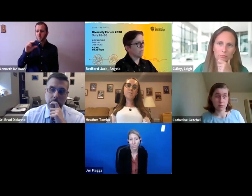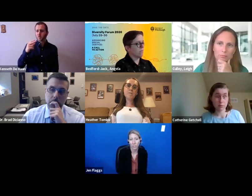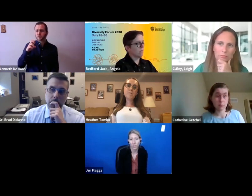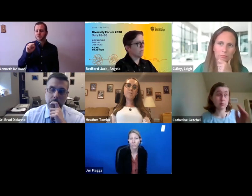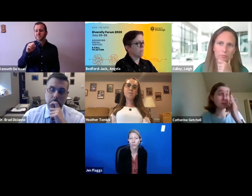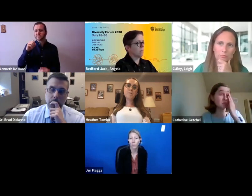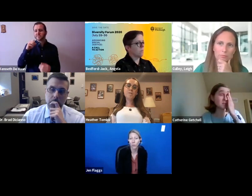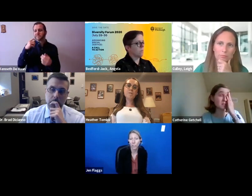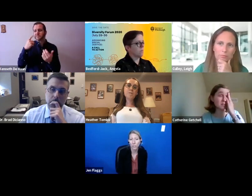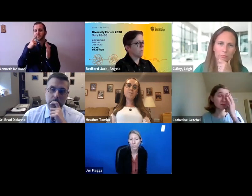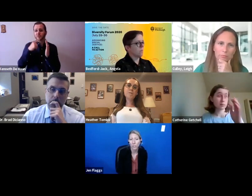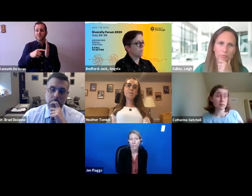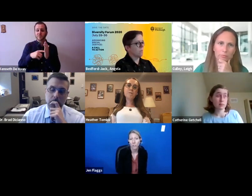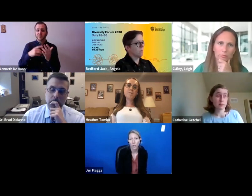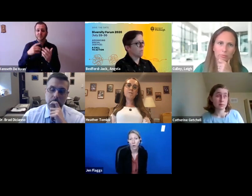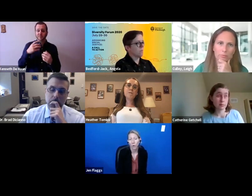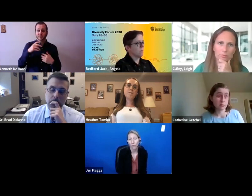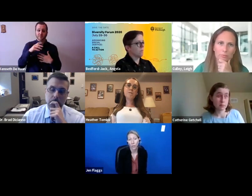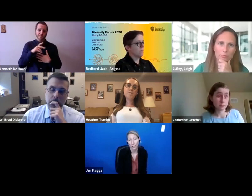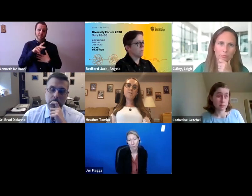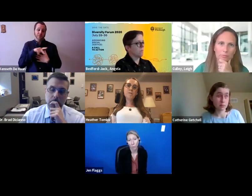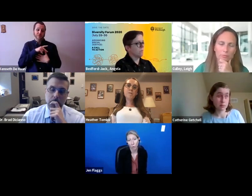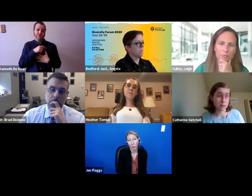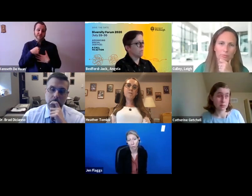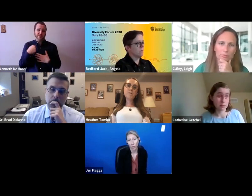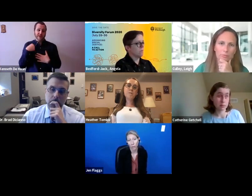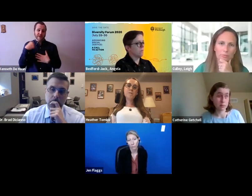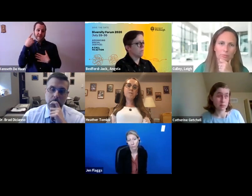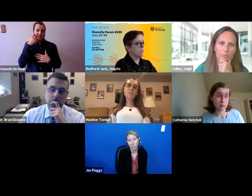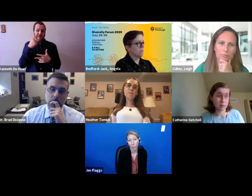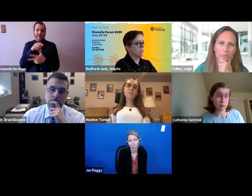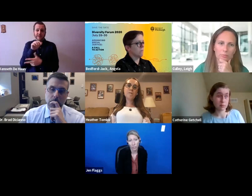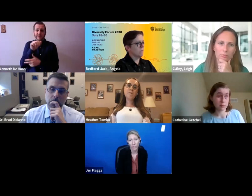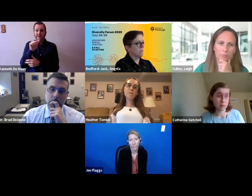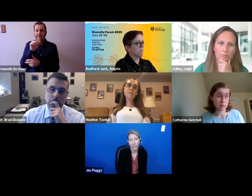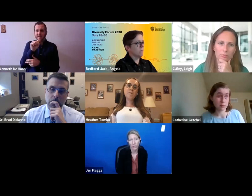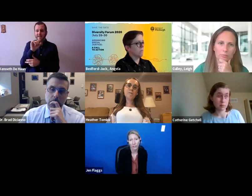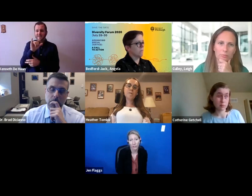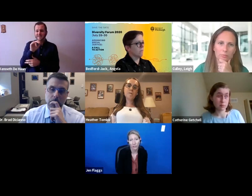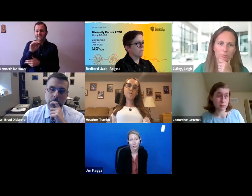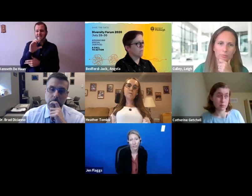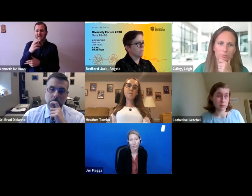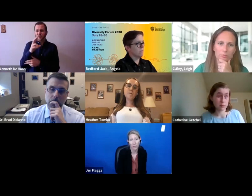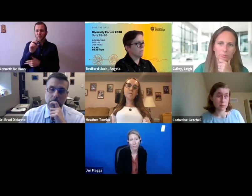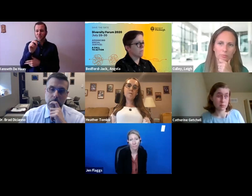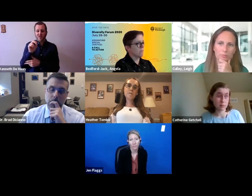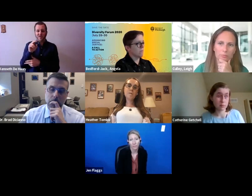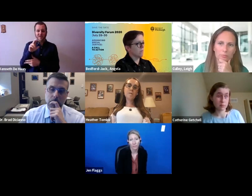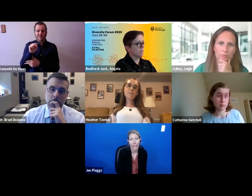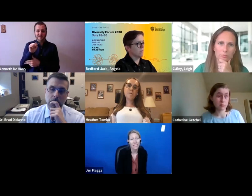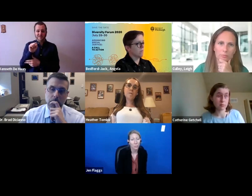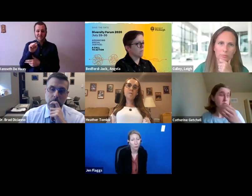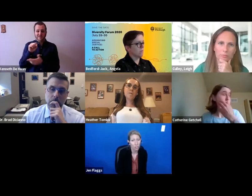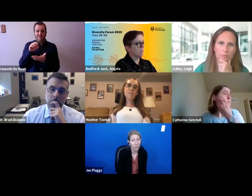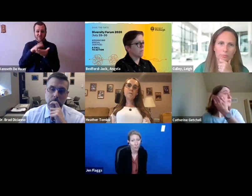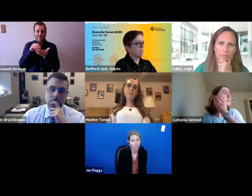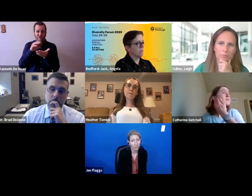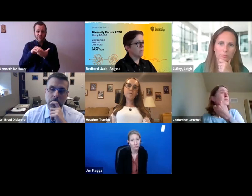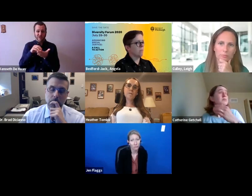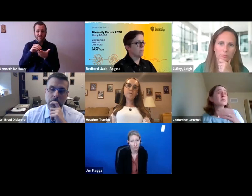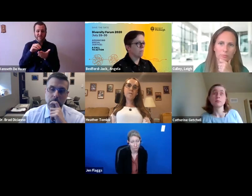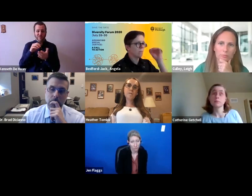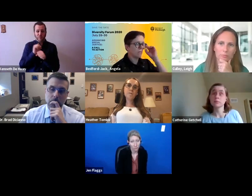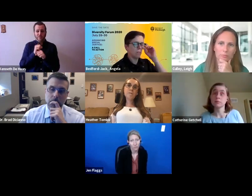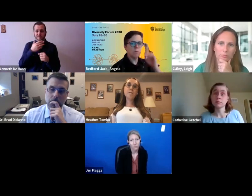to consider different approaches. So, for example, personally, I think that asynchronous learning